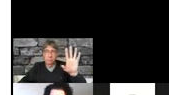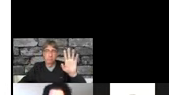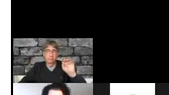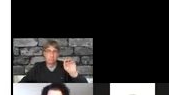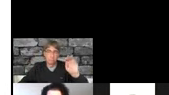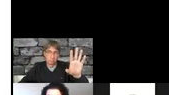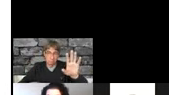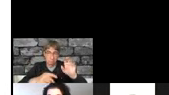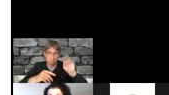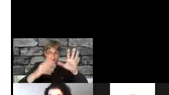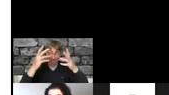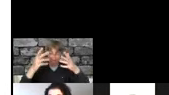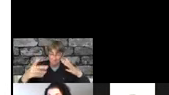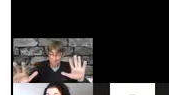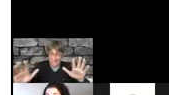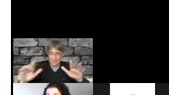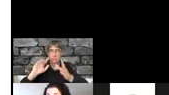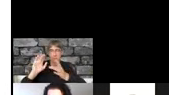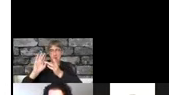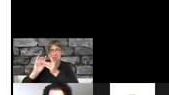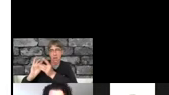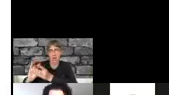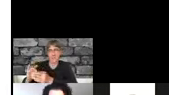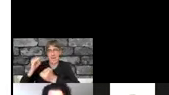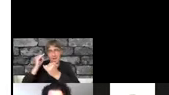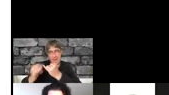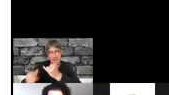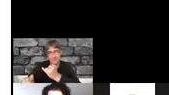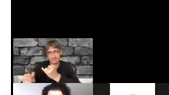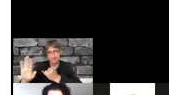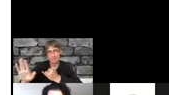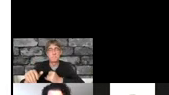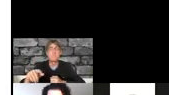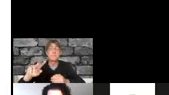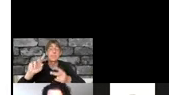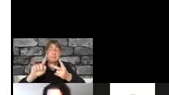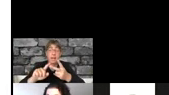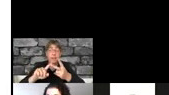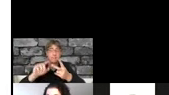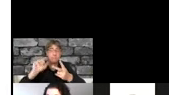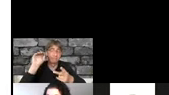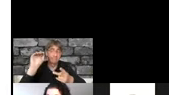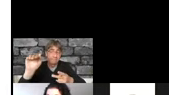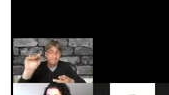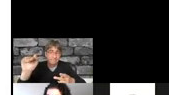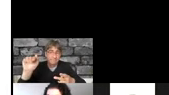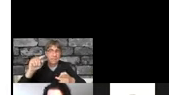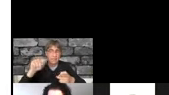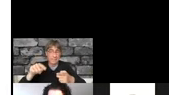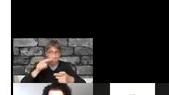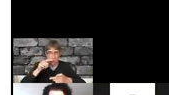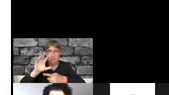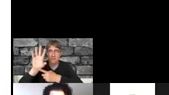presentation. Second, we'd like to remind everybody that this meeting is being audio and